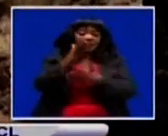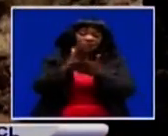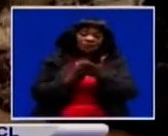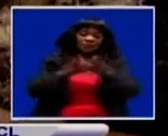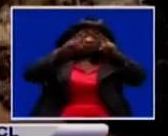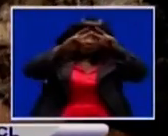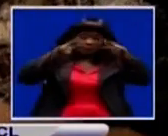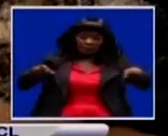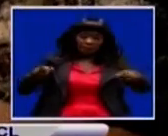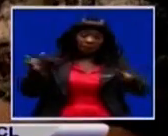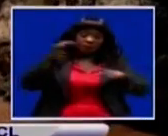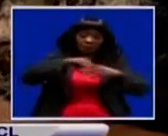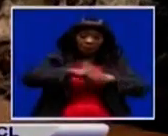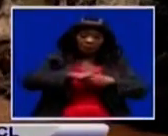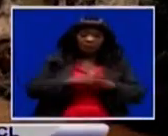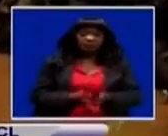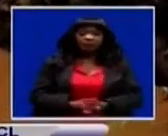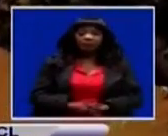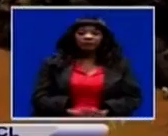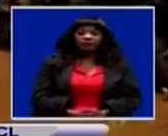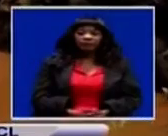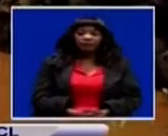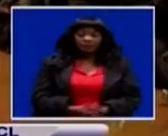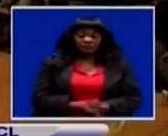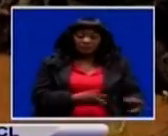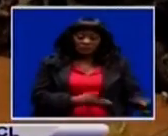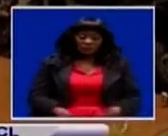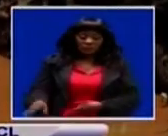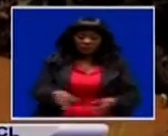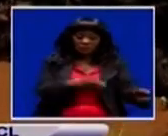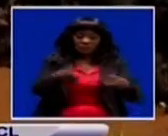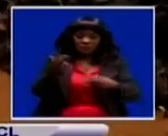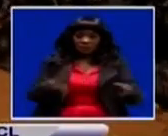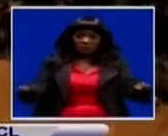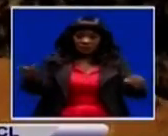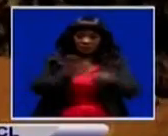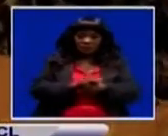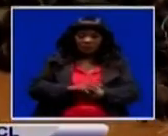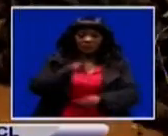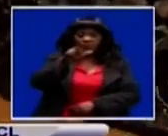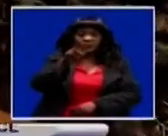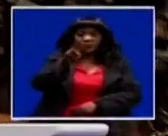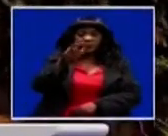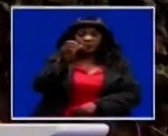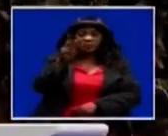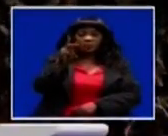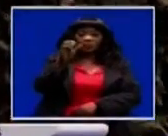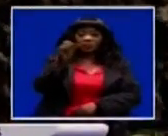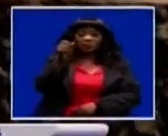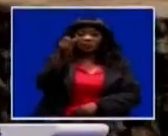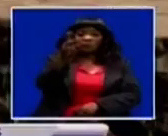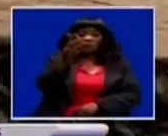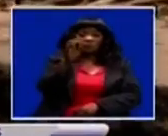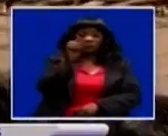what happens is when the rivers are full, this river where we are going, Runkuswe River, when it's full, people can't